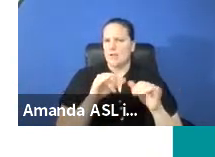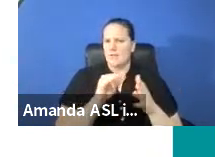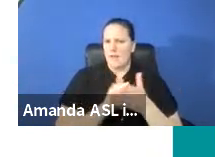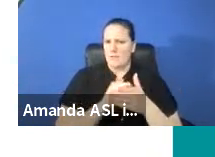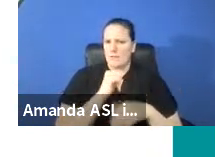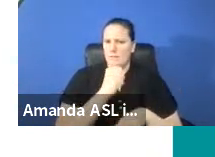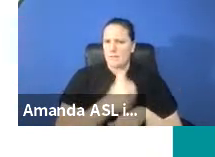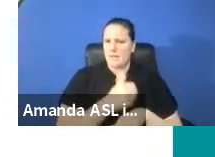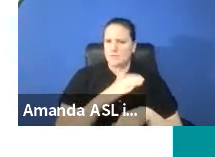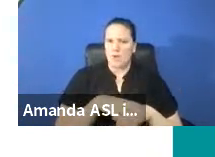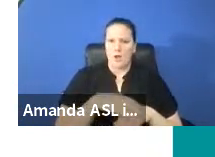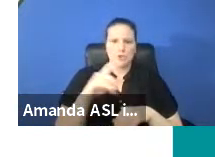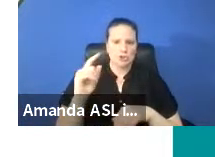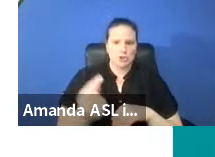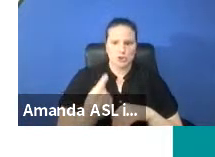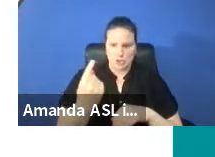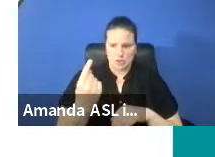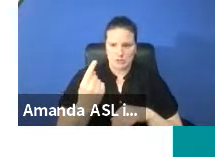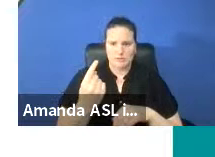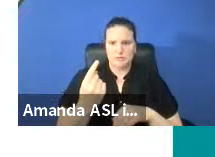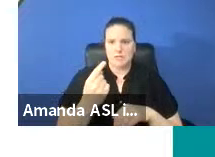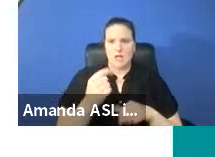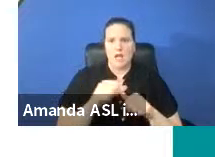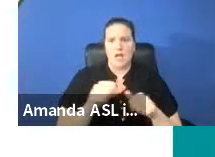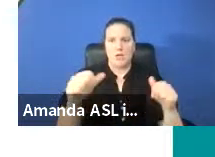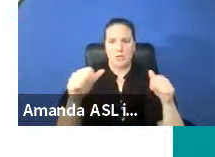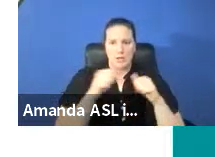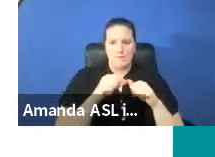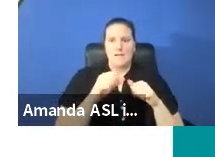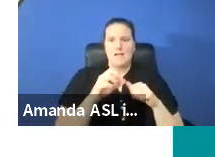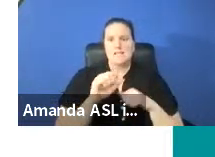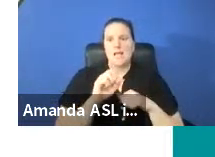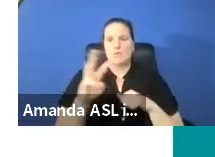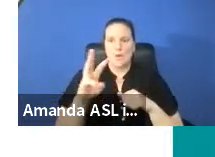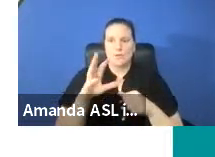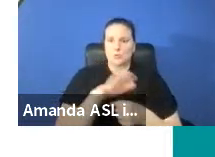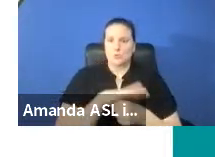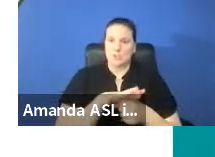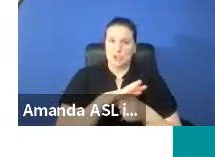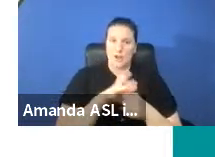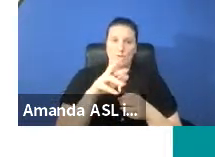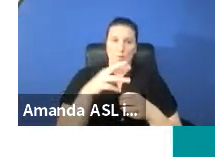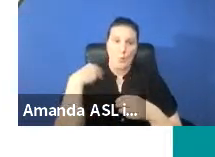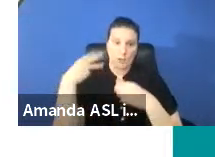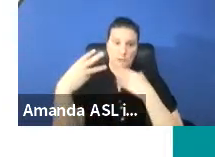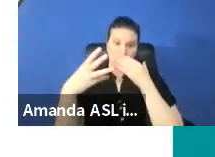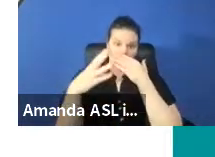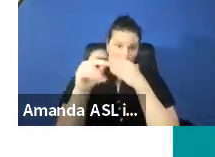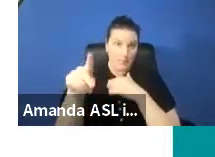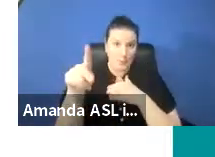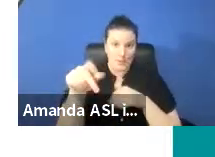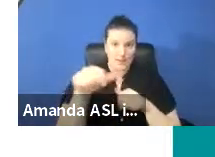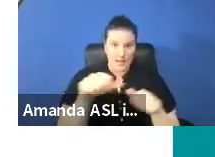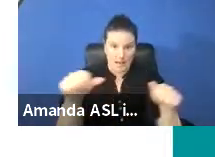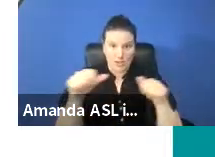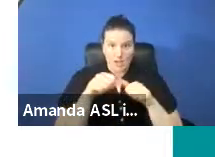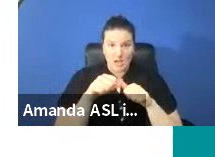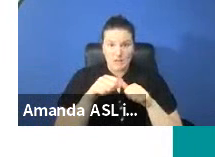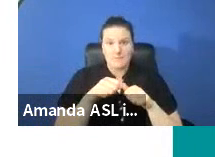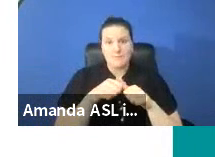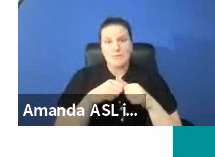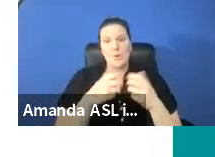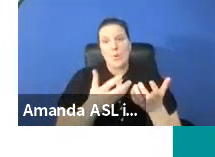based on just the areas of the Southwest region of Washington and the Portland area,